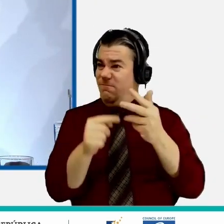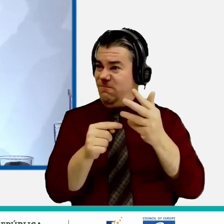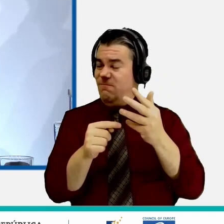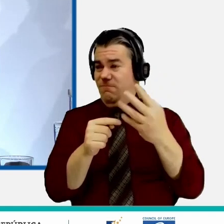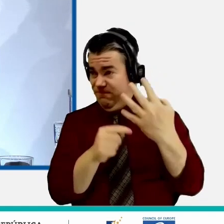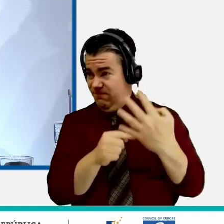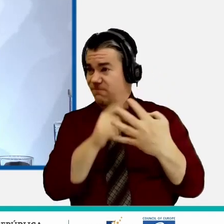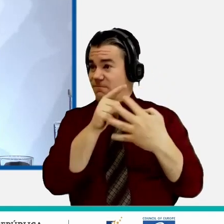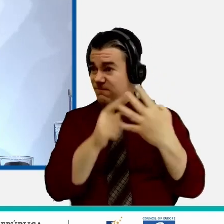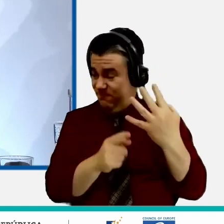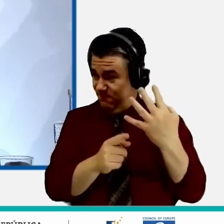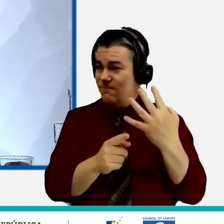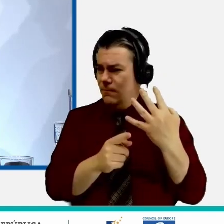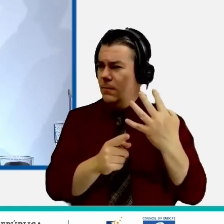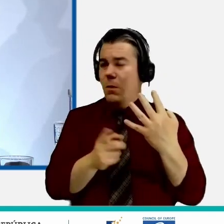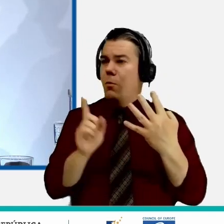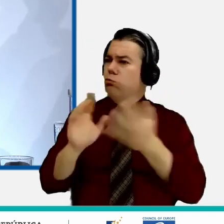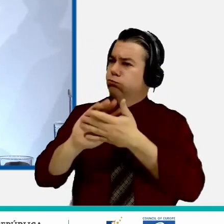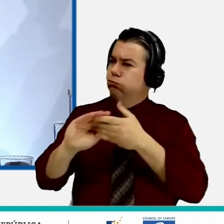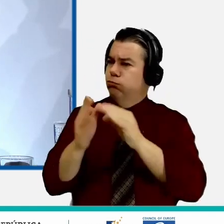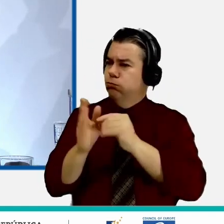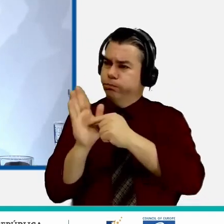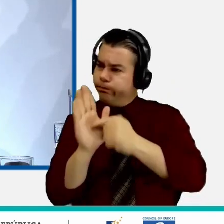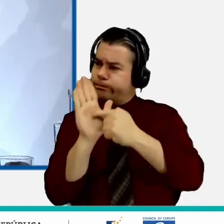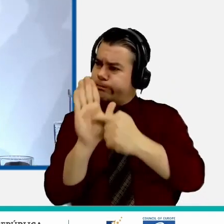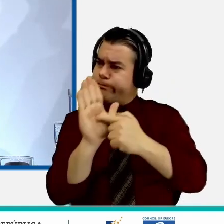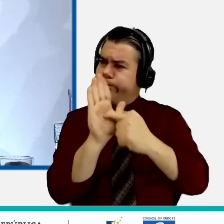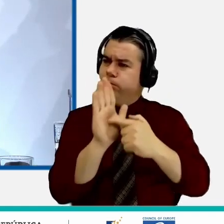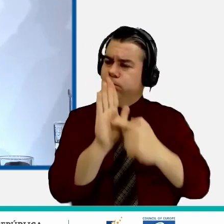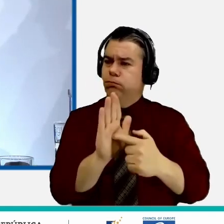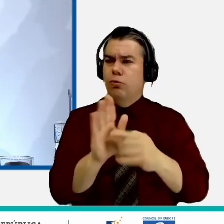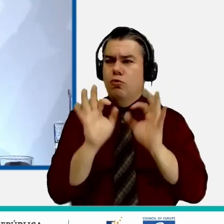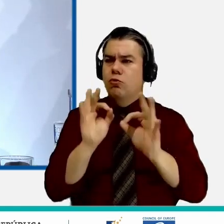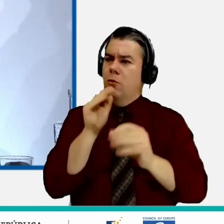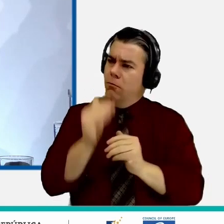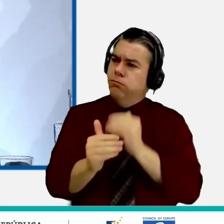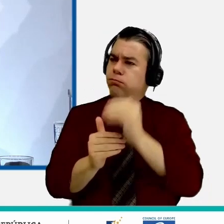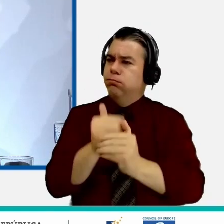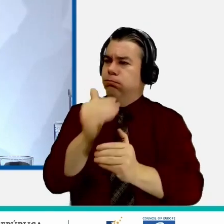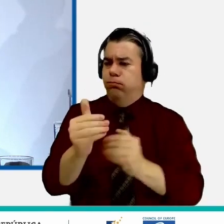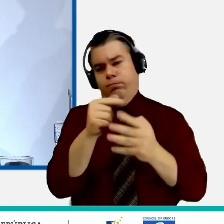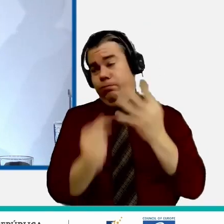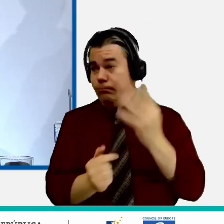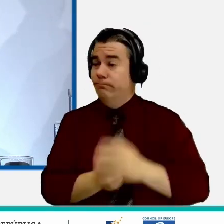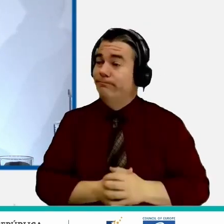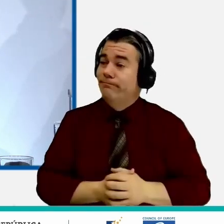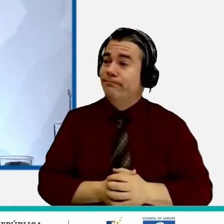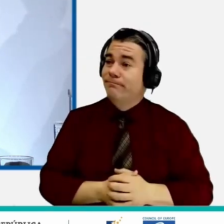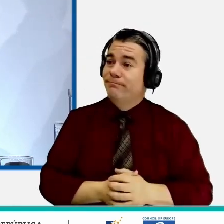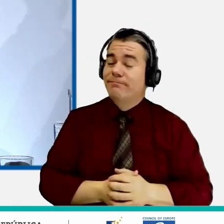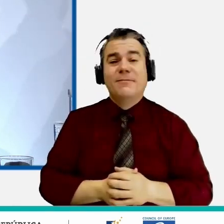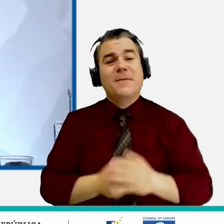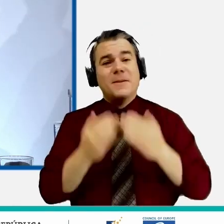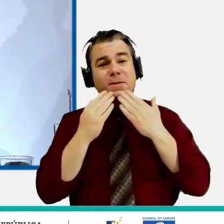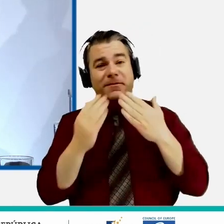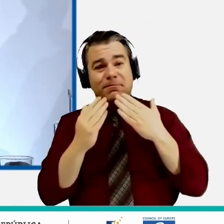examples of how we could effectively move forward in those areas. I'd like to thank both keynote